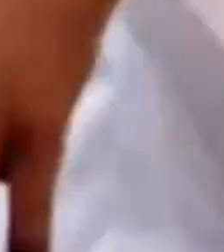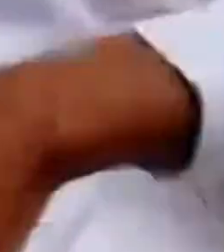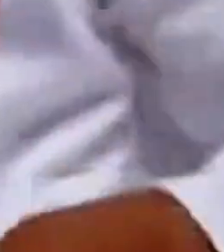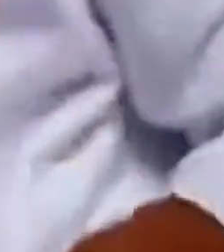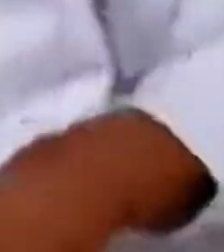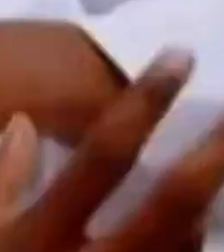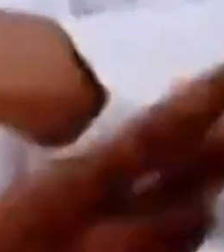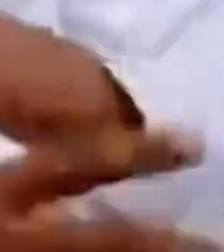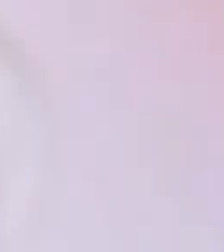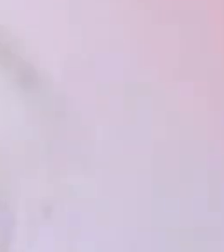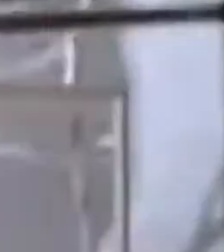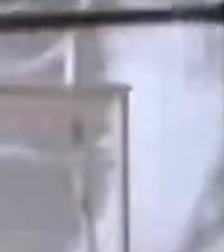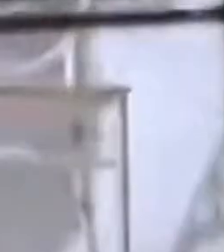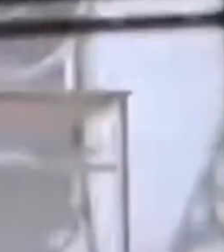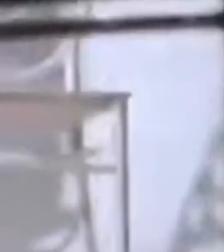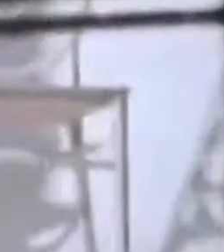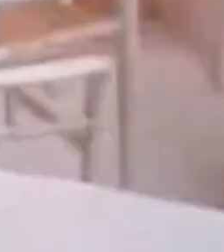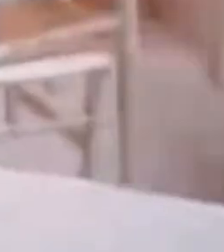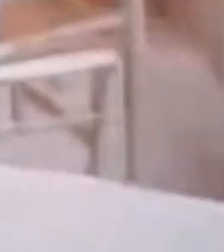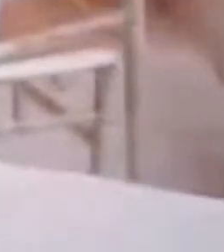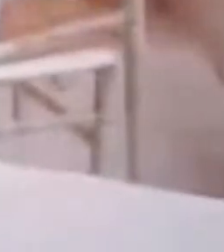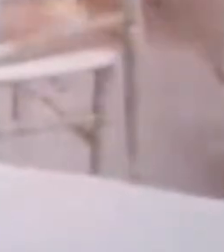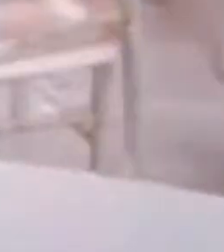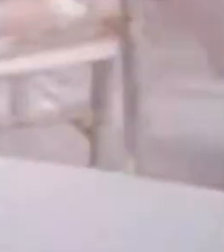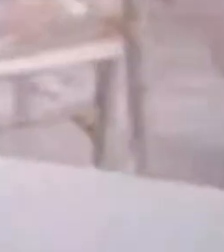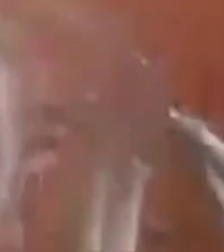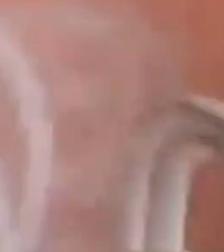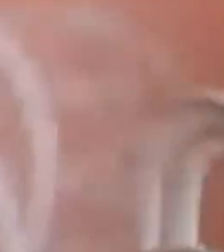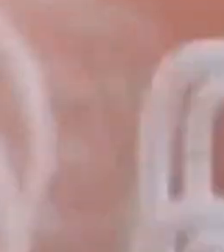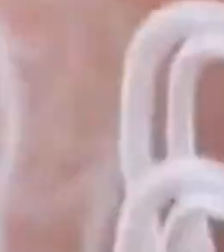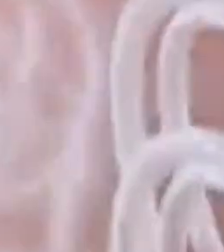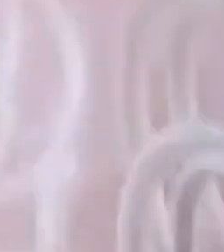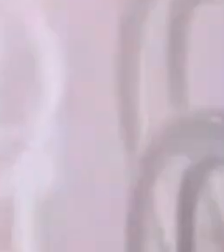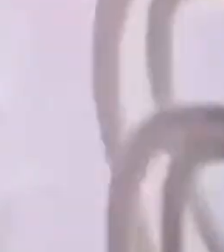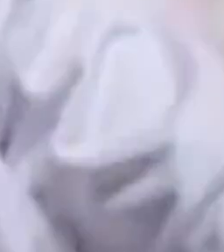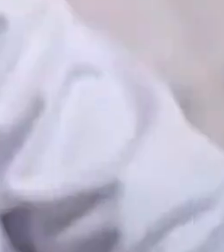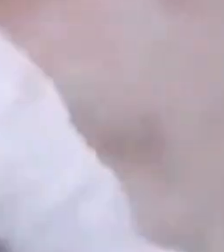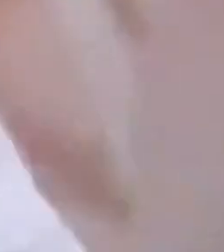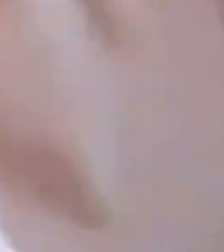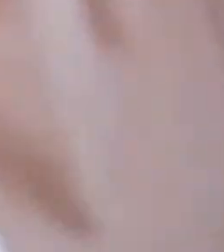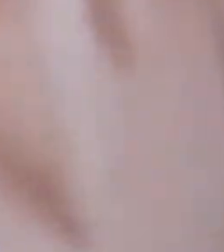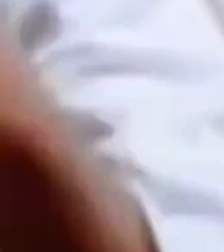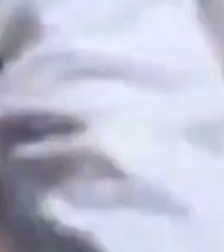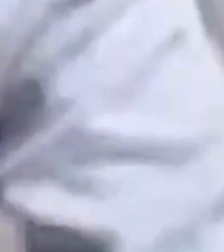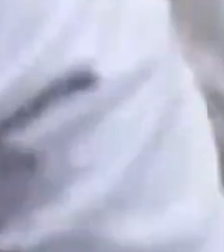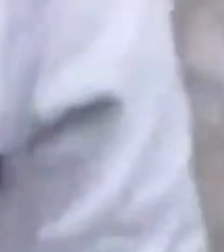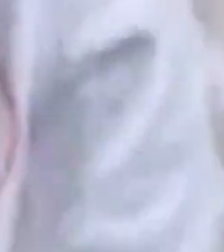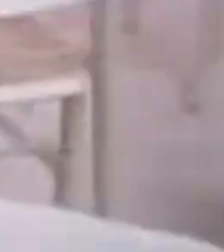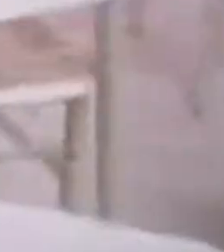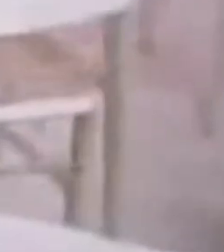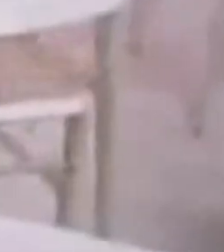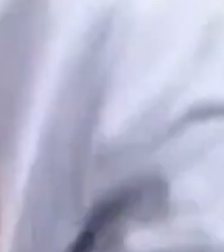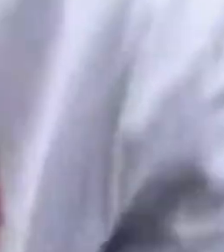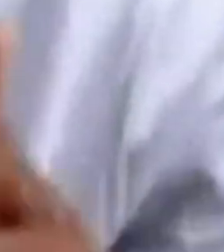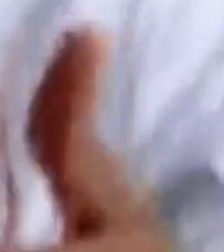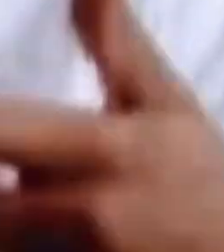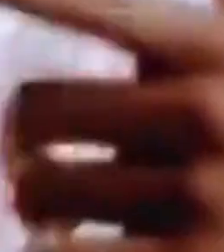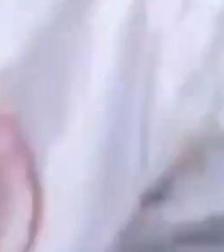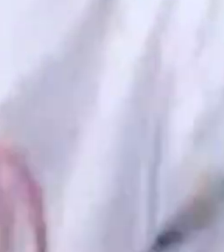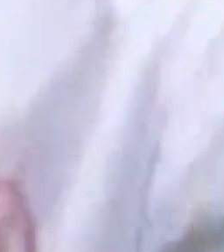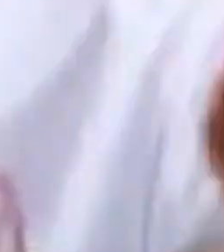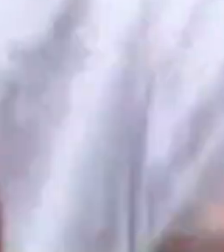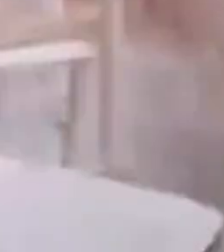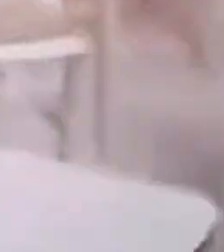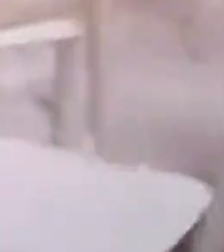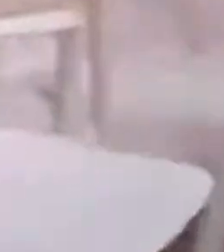dudes in the cycle that cruise to the title that cannot fight, cannot battle. They're raising mama dead, you would think she was baking cakes. Boned so much, you would